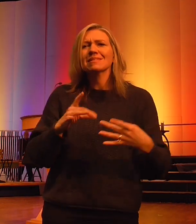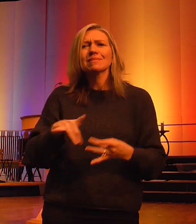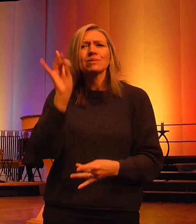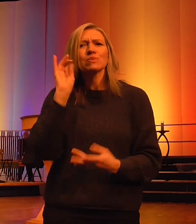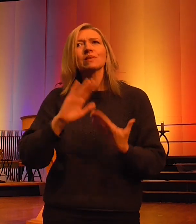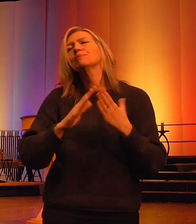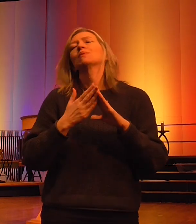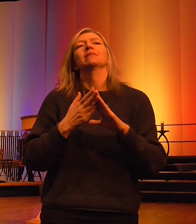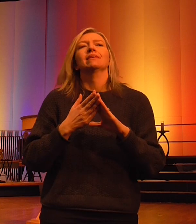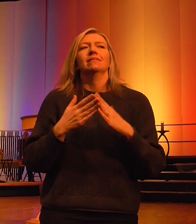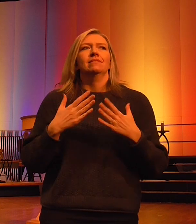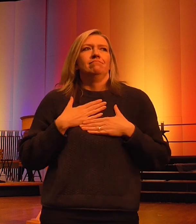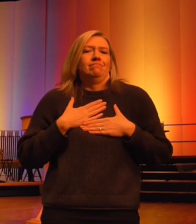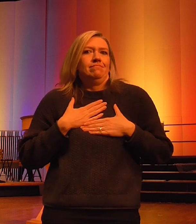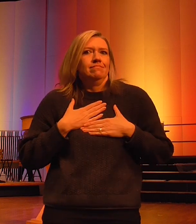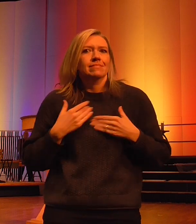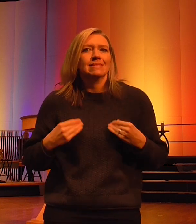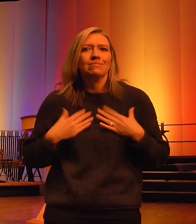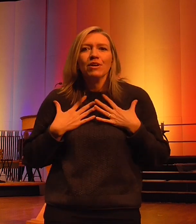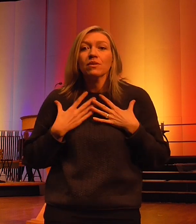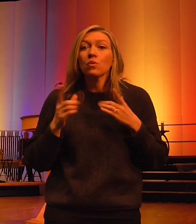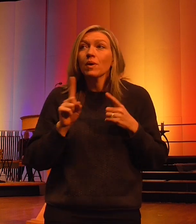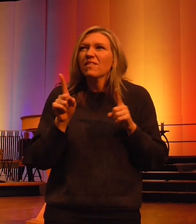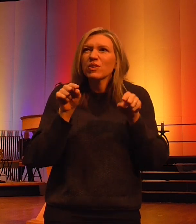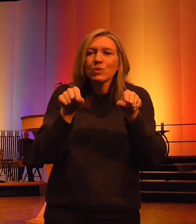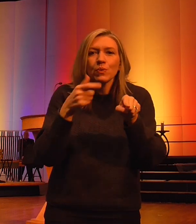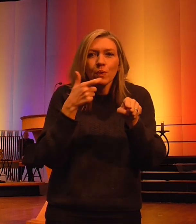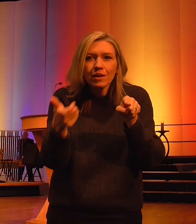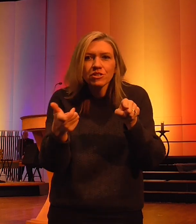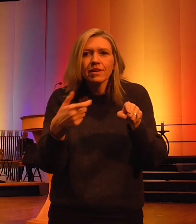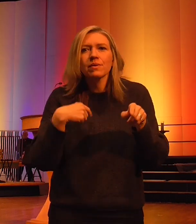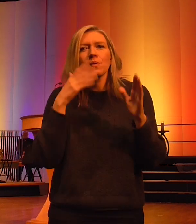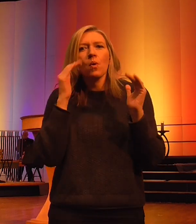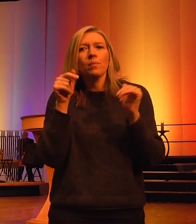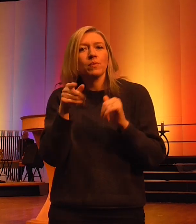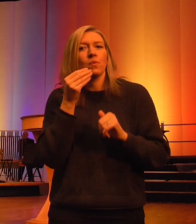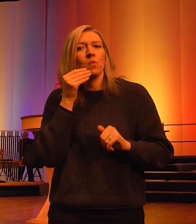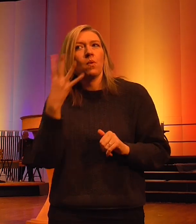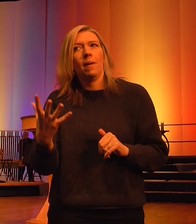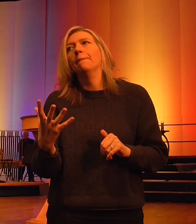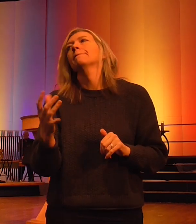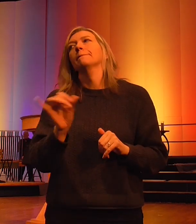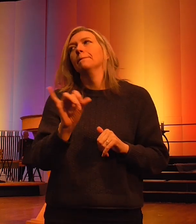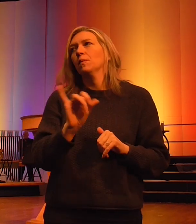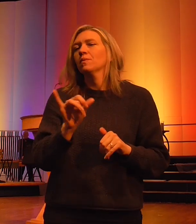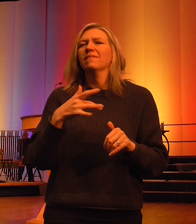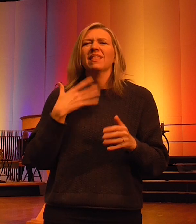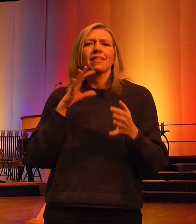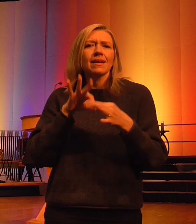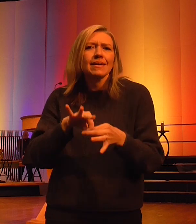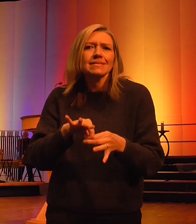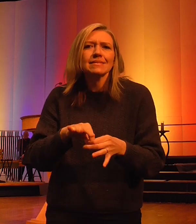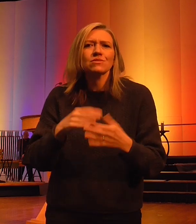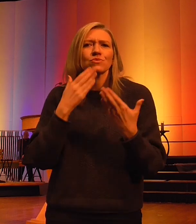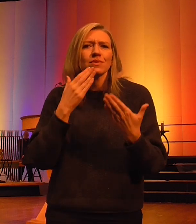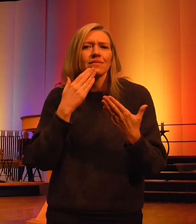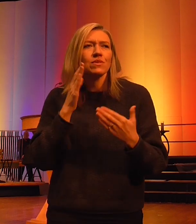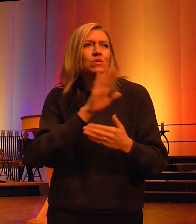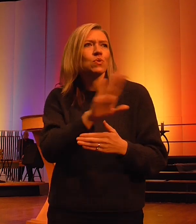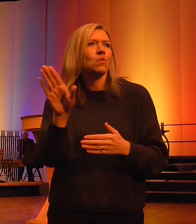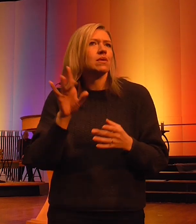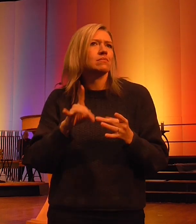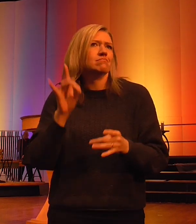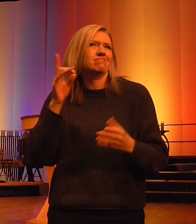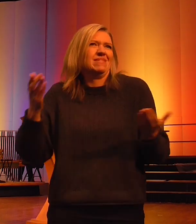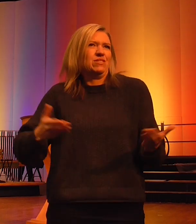is quite an inspiration. And wherever you are, we hope that you are staying warm and connected. And we're so grateful for your presence here